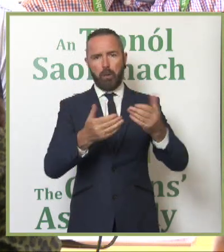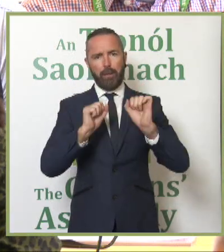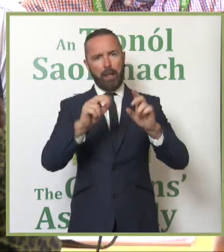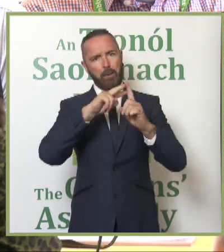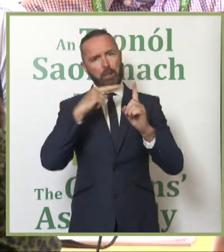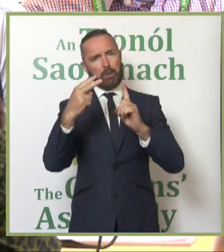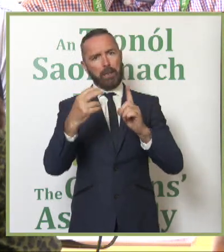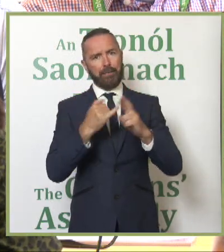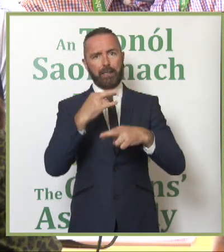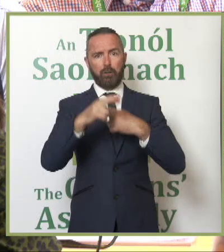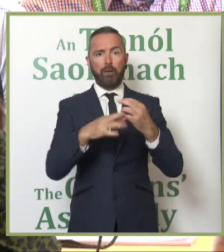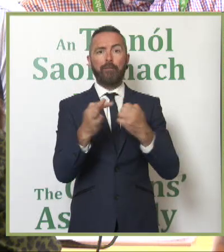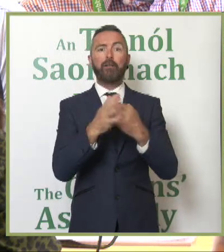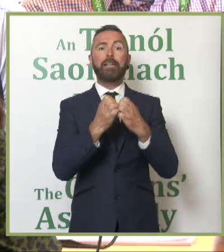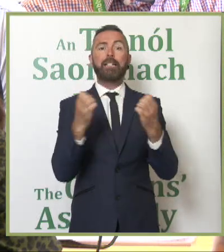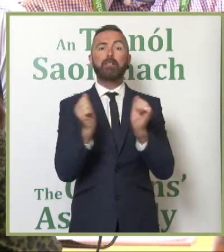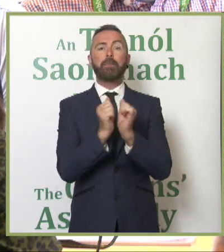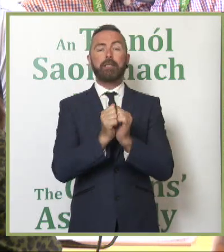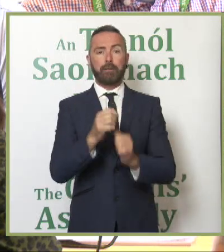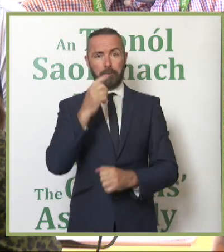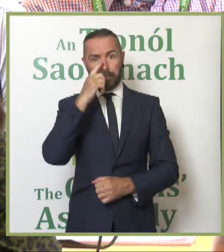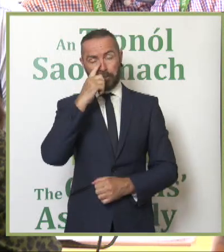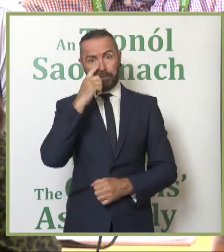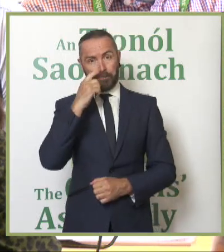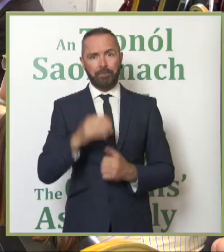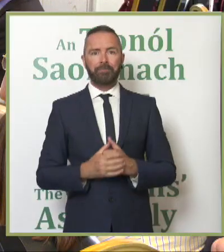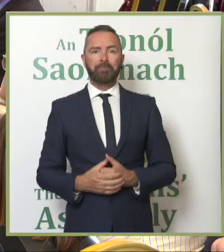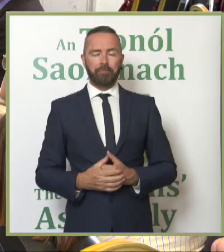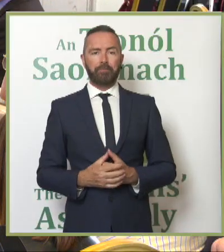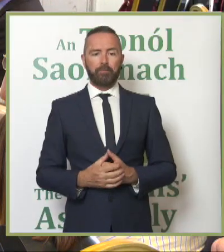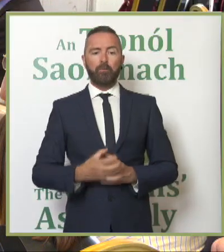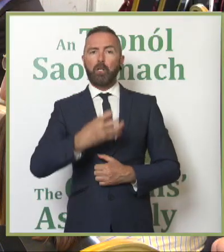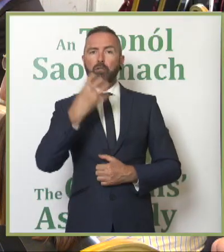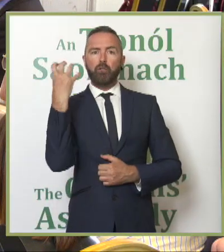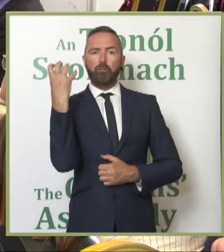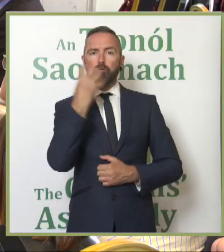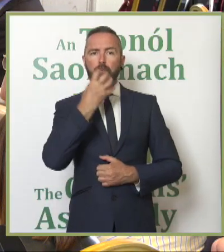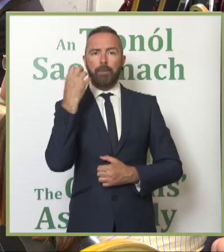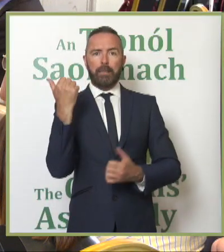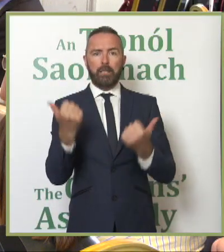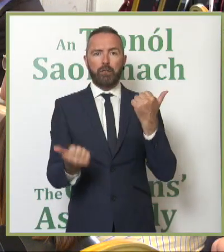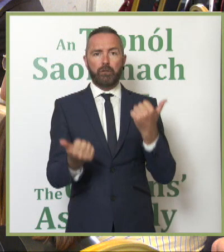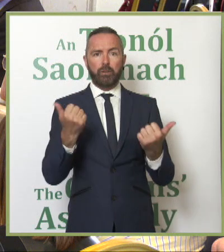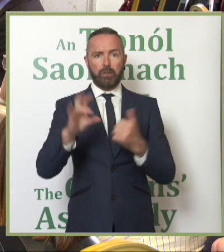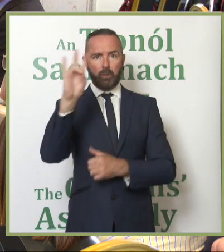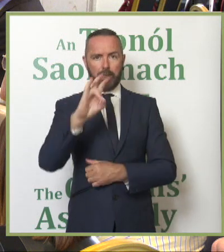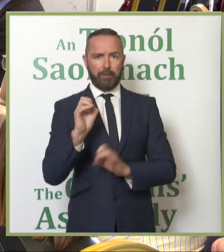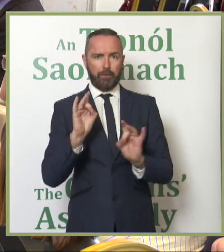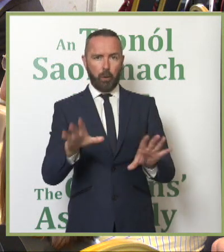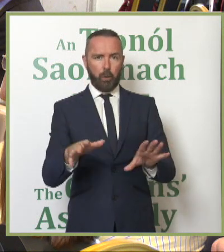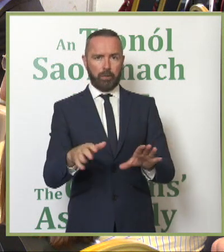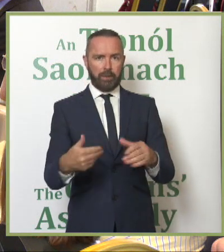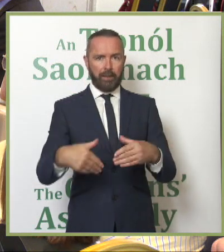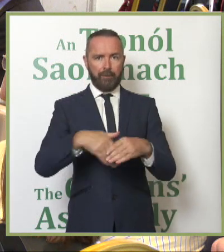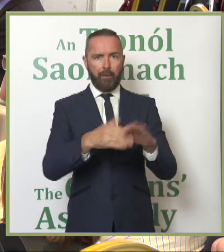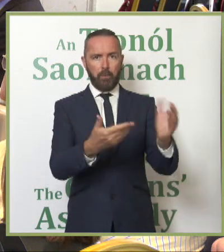perspective into the room for each of these meetings. So the criminal justice question will involve bringing in obviously the police,